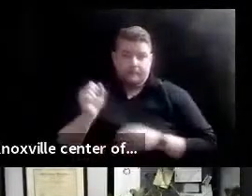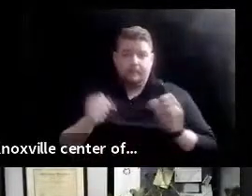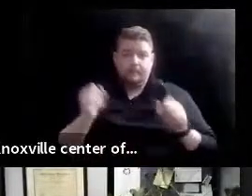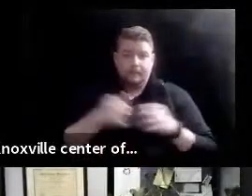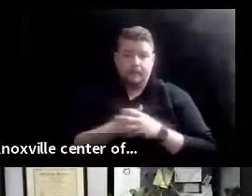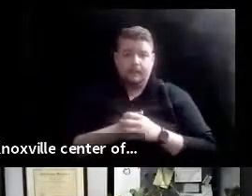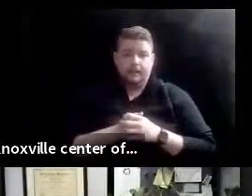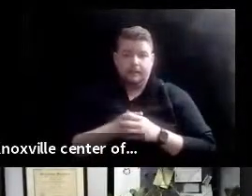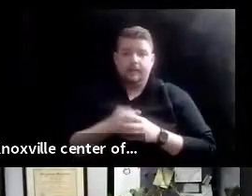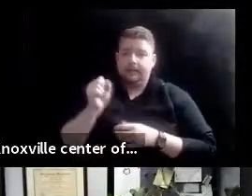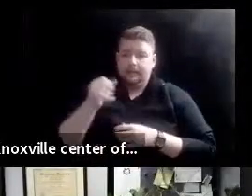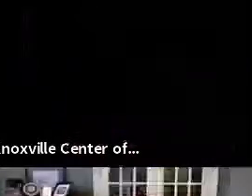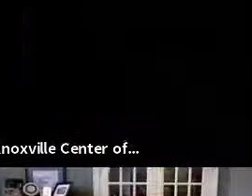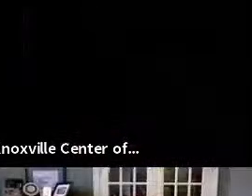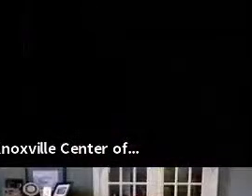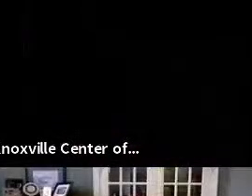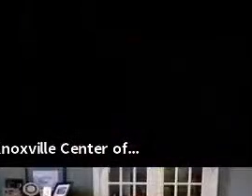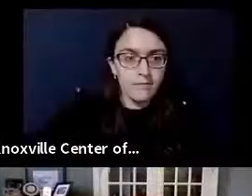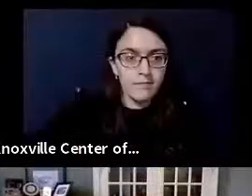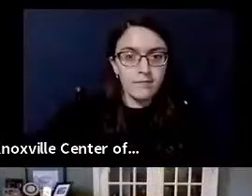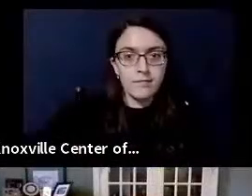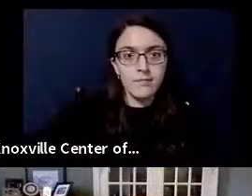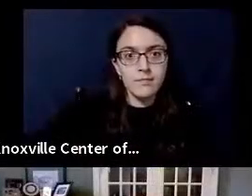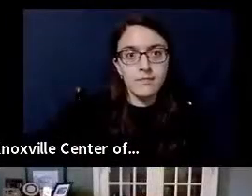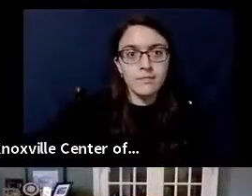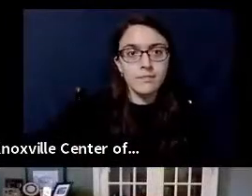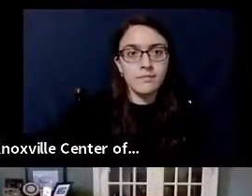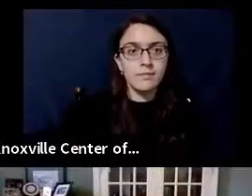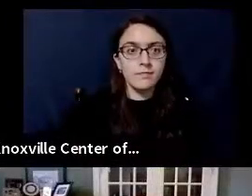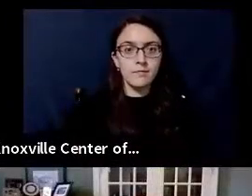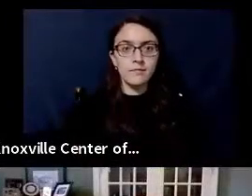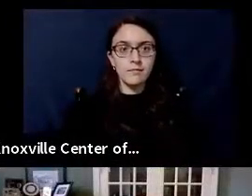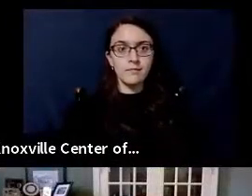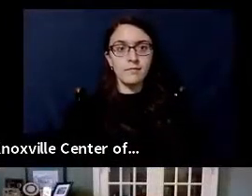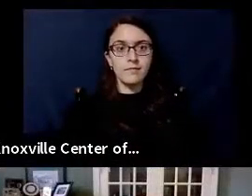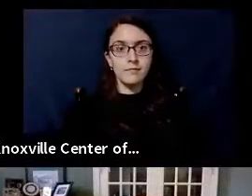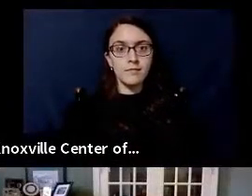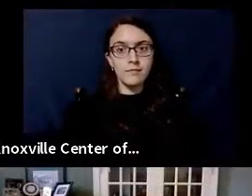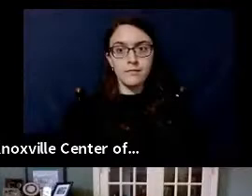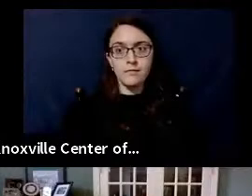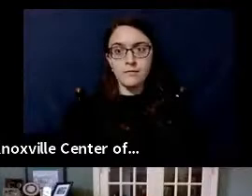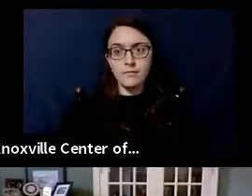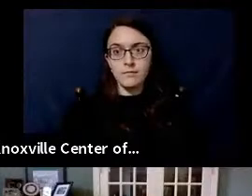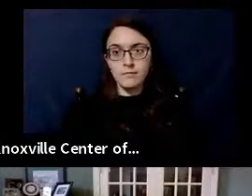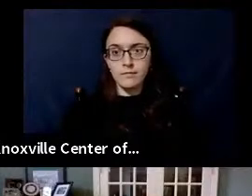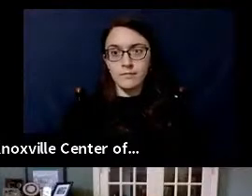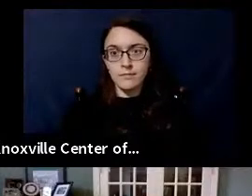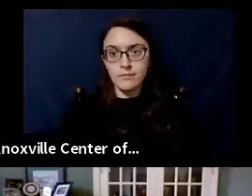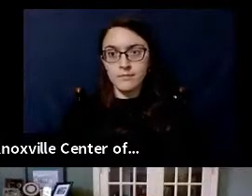Oh. Yes, we can. Yes, we can. Oh, yes. Can you hear me?